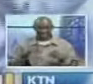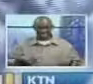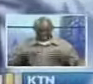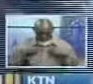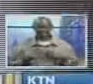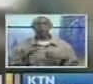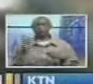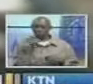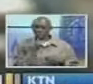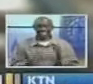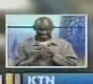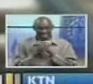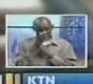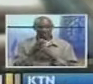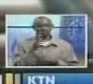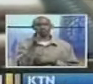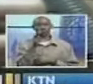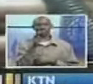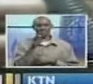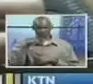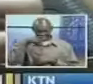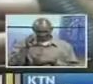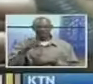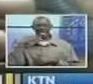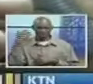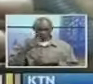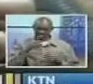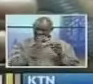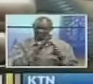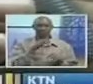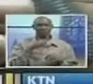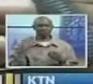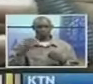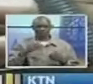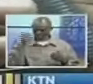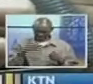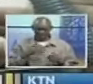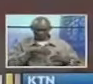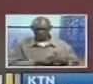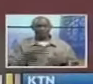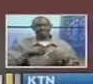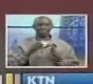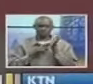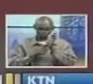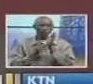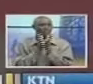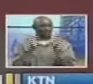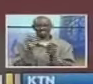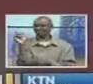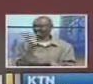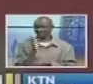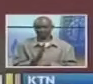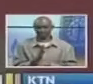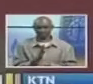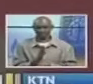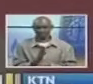extreme danger. It should never leave your side and you should never display it in public. I think Mr. Kimayo is